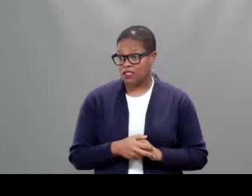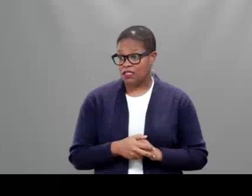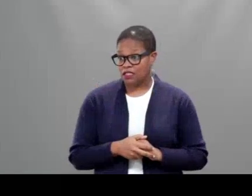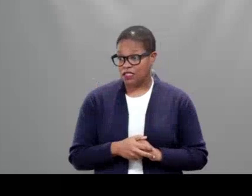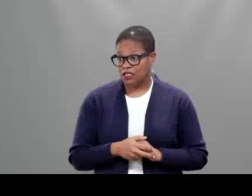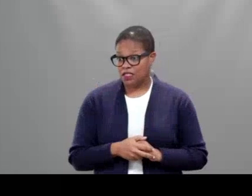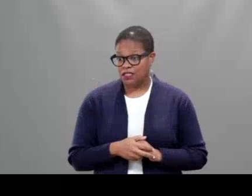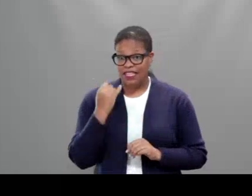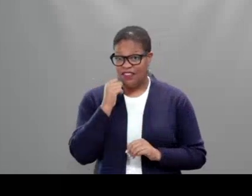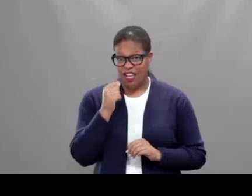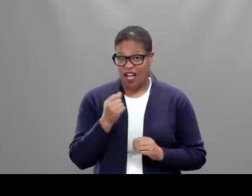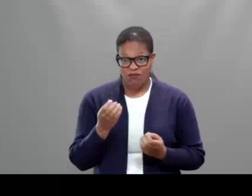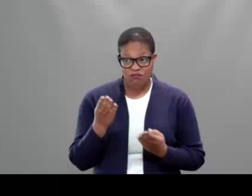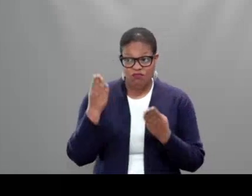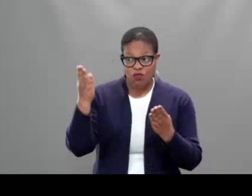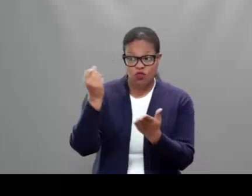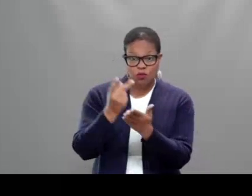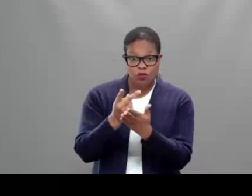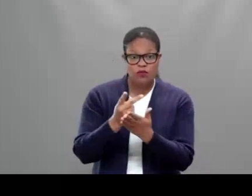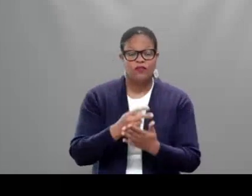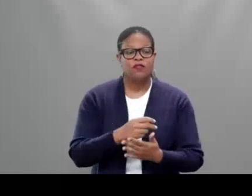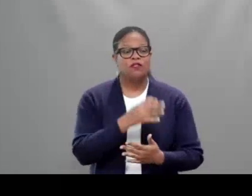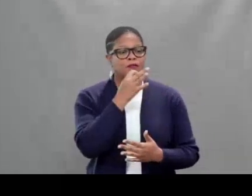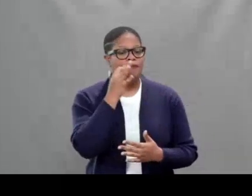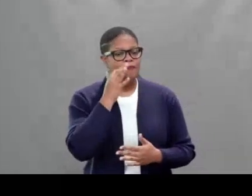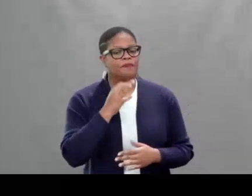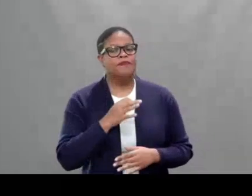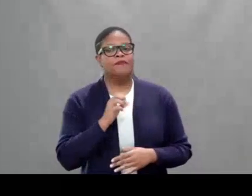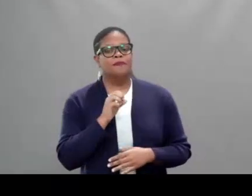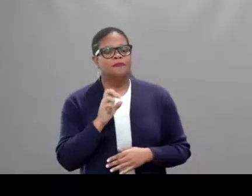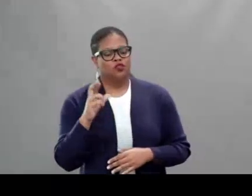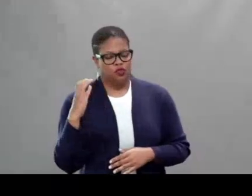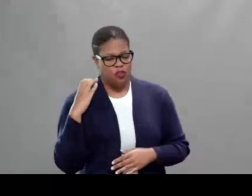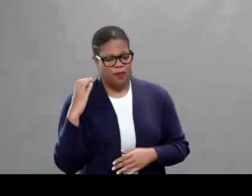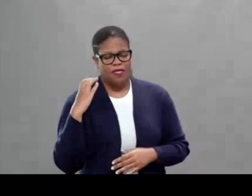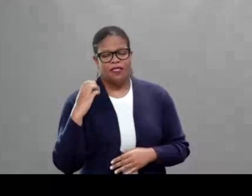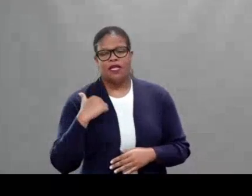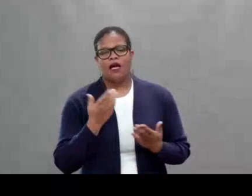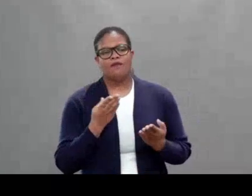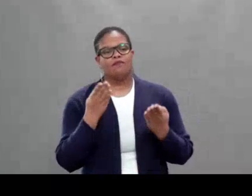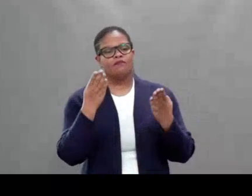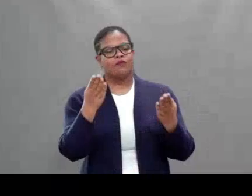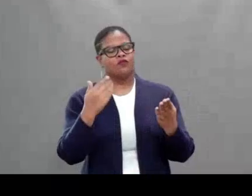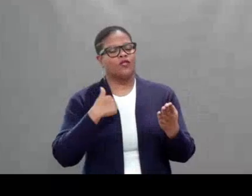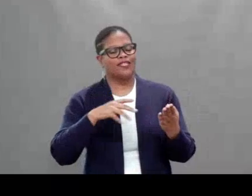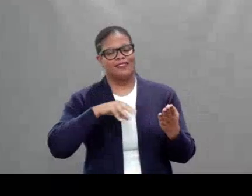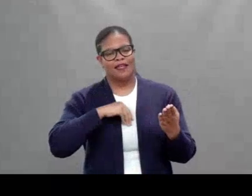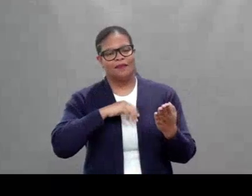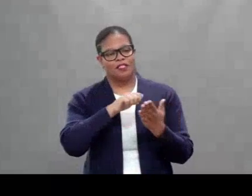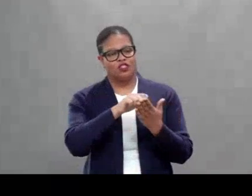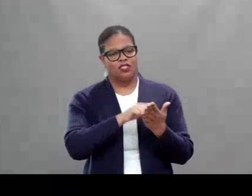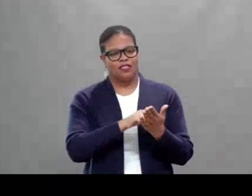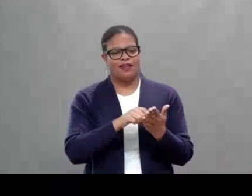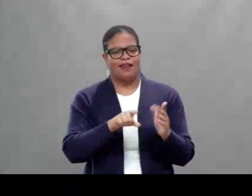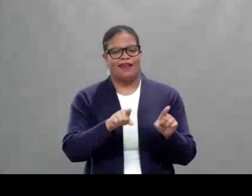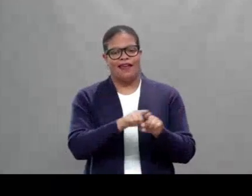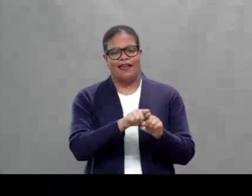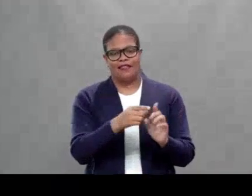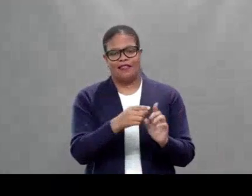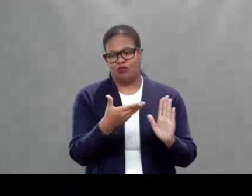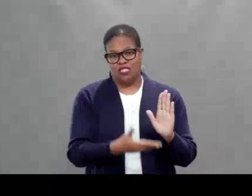Otherwise, call for a motion to approve it. Mr. Chairman, I move that we accept the agenda as